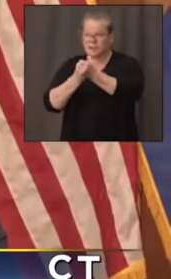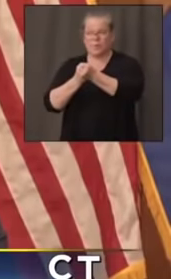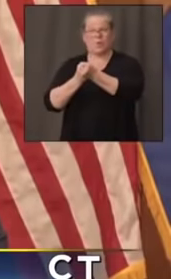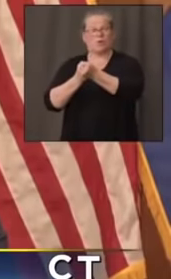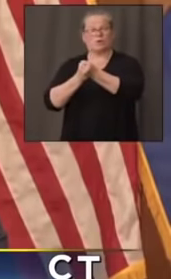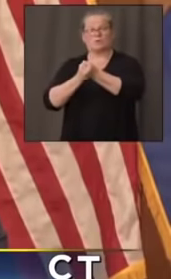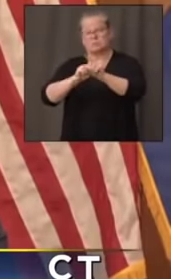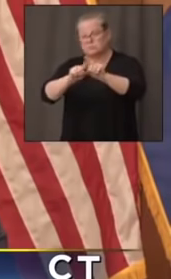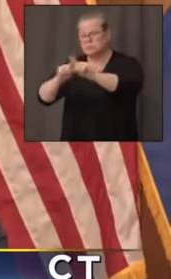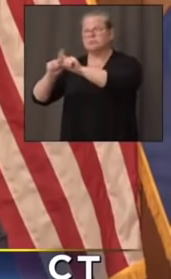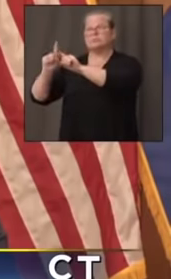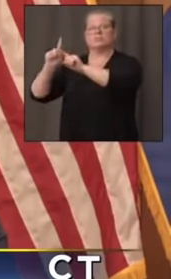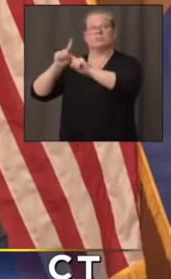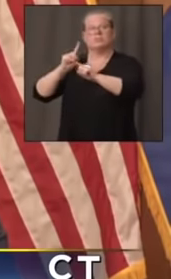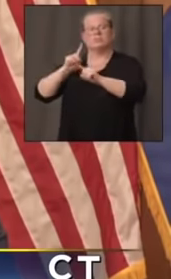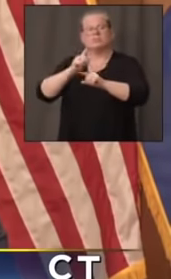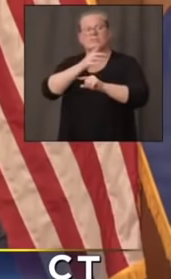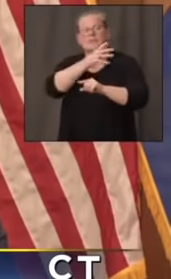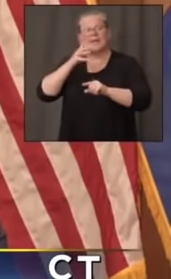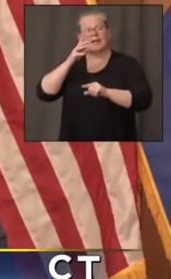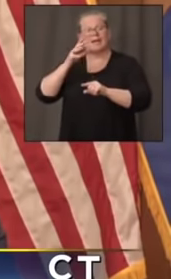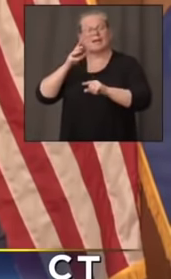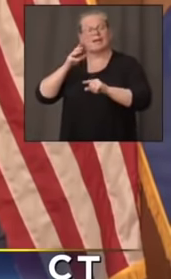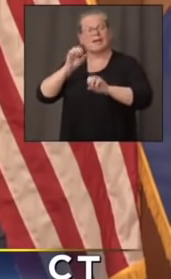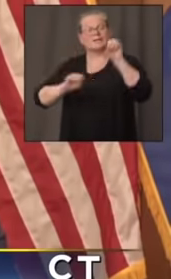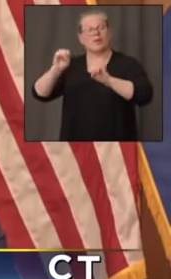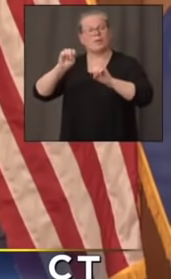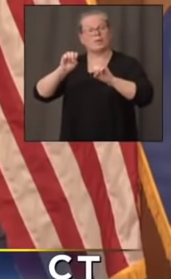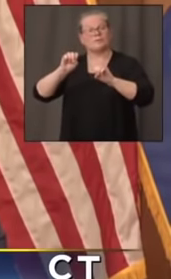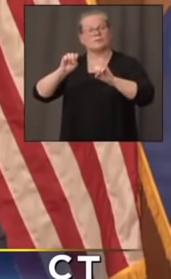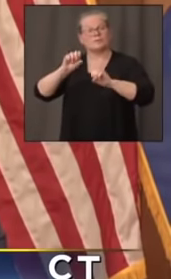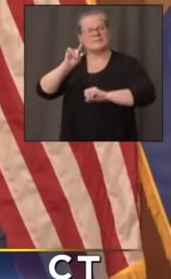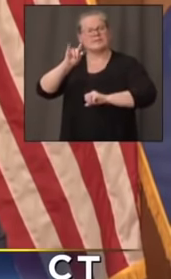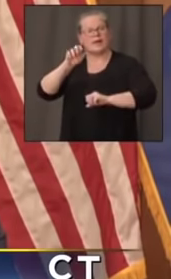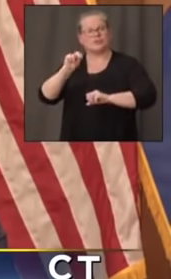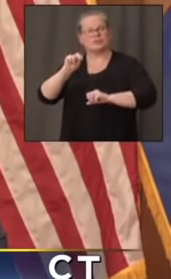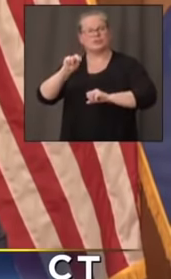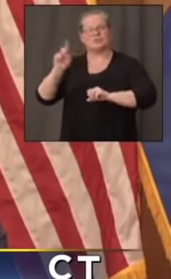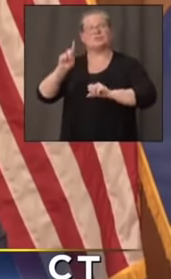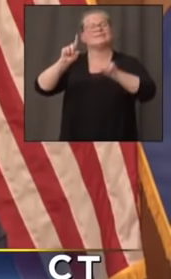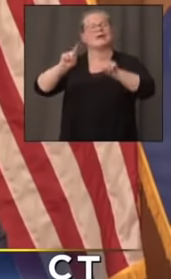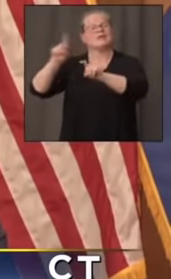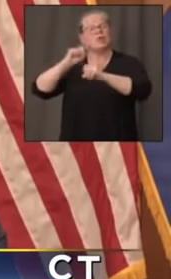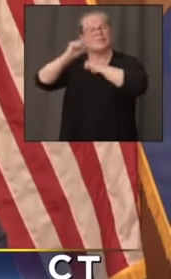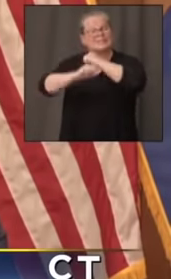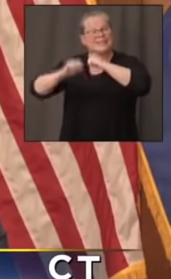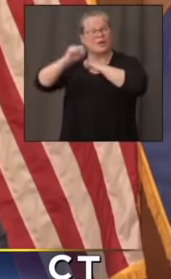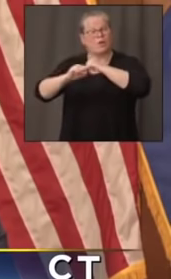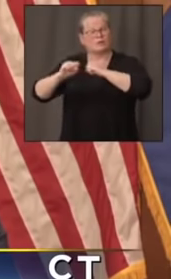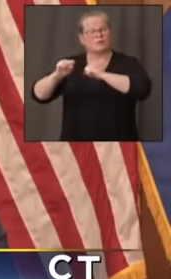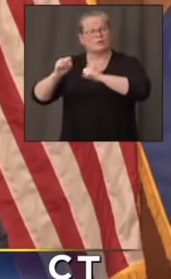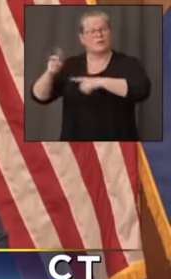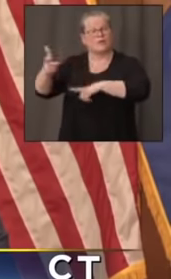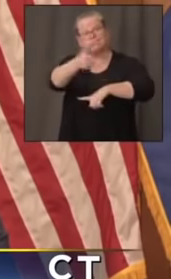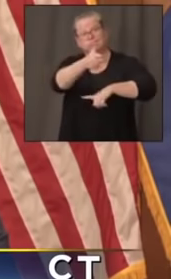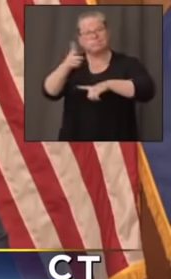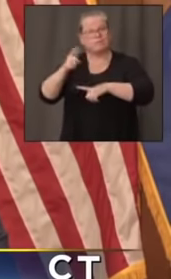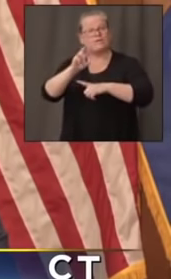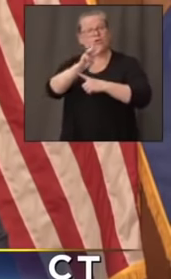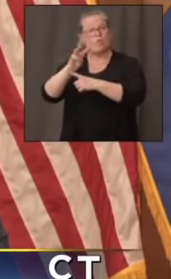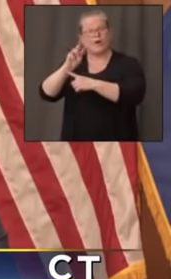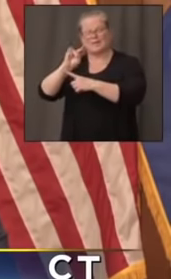experiment station, the work that they do, as we saw in terms of our response on EEE last year and continue to do on West Nile, we've been